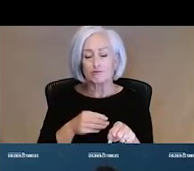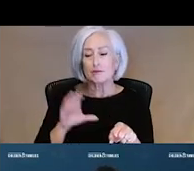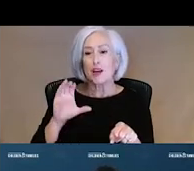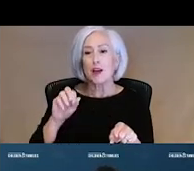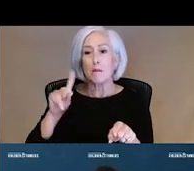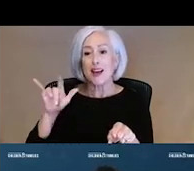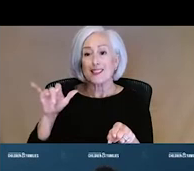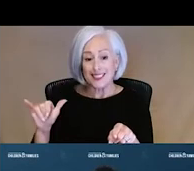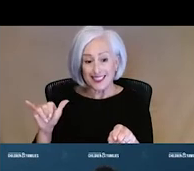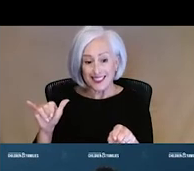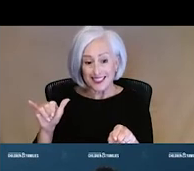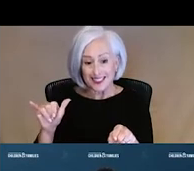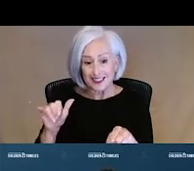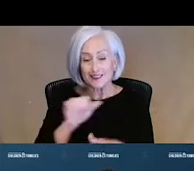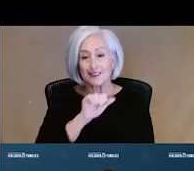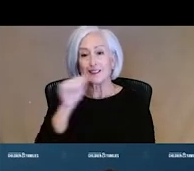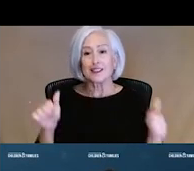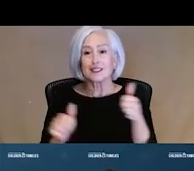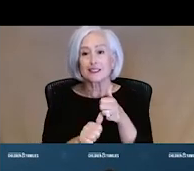Subrecipient monitoring, reporting.